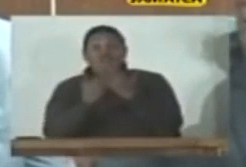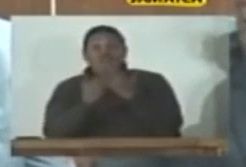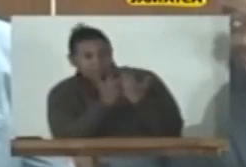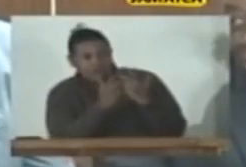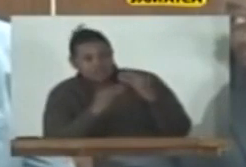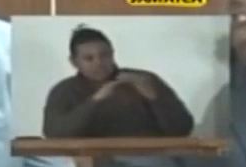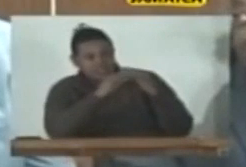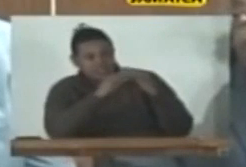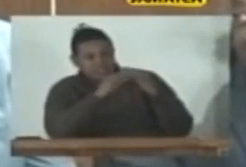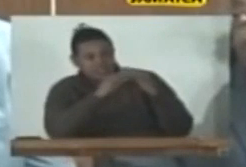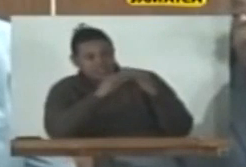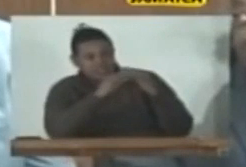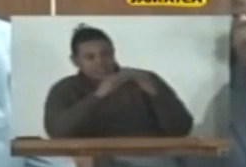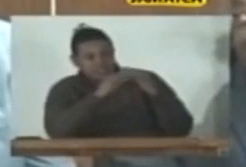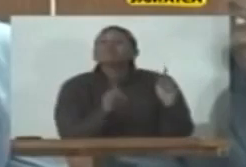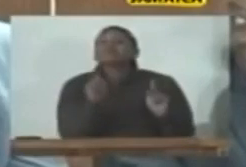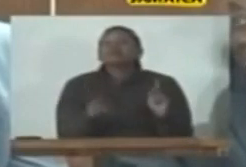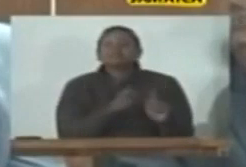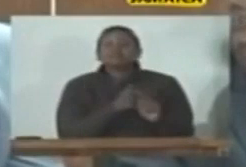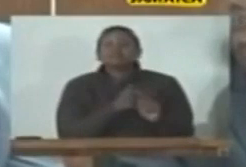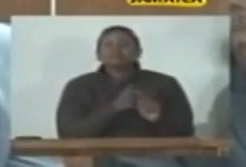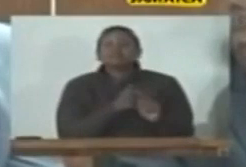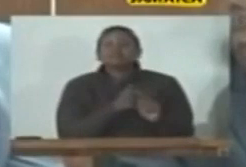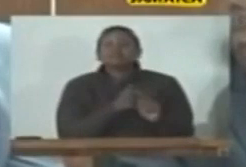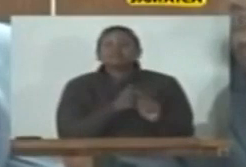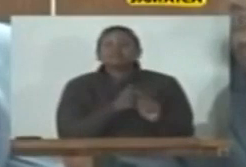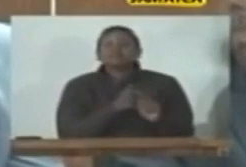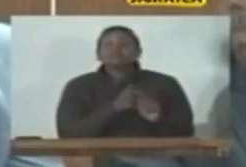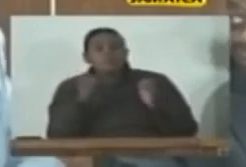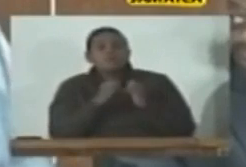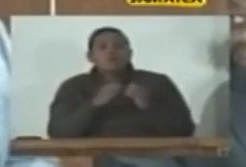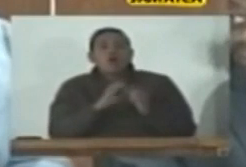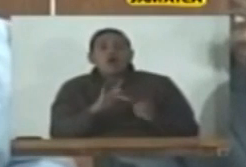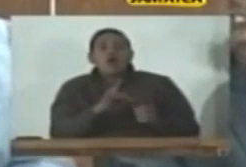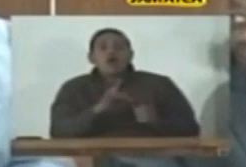such an ease-up in the GCT.